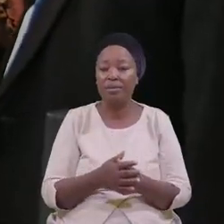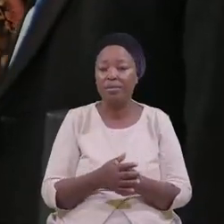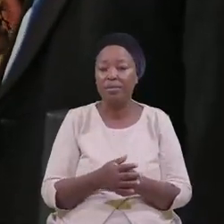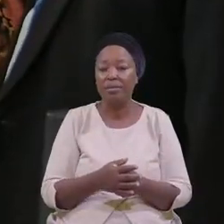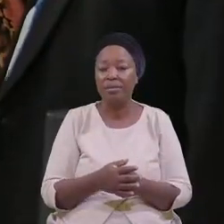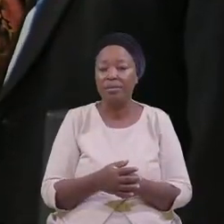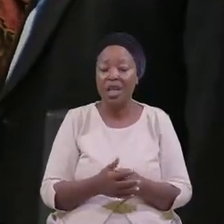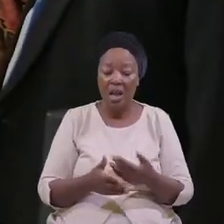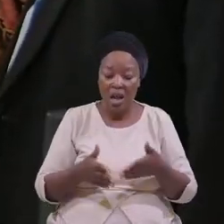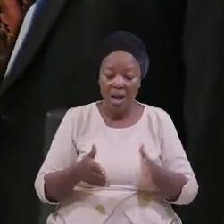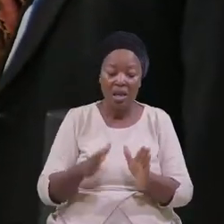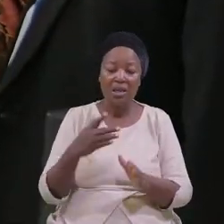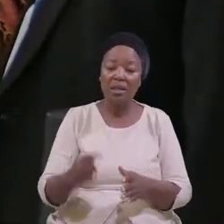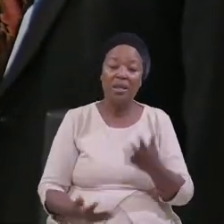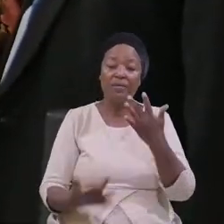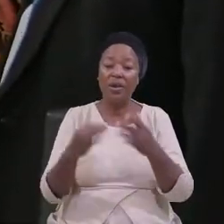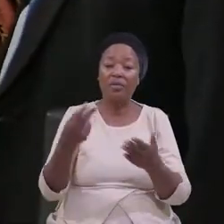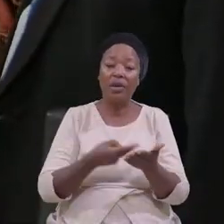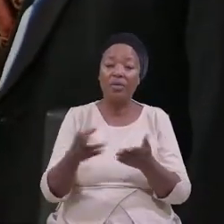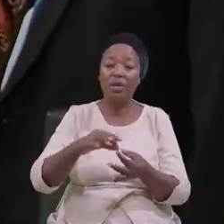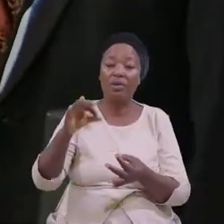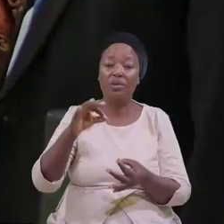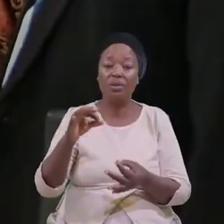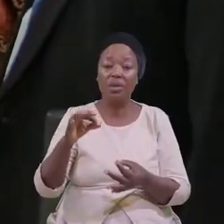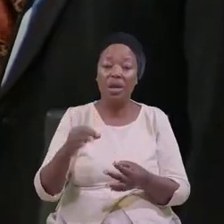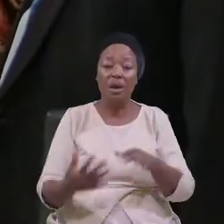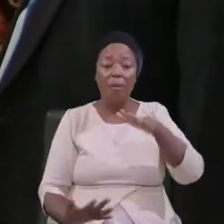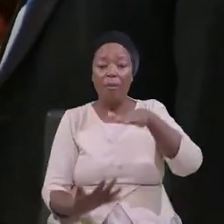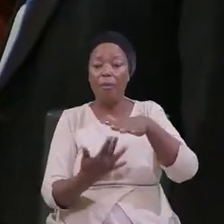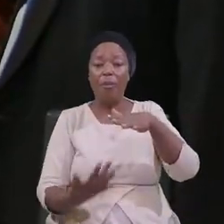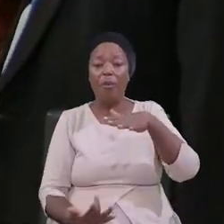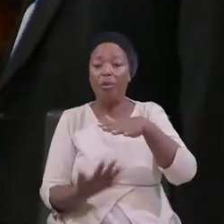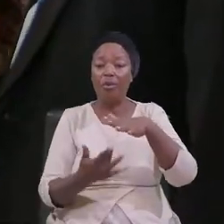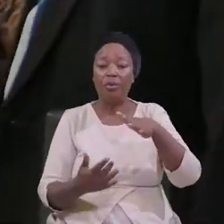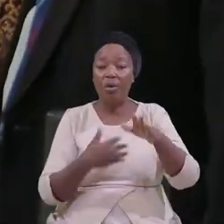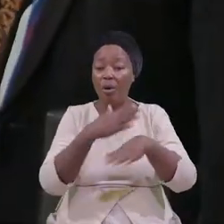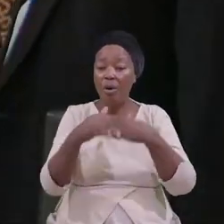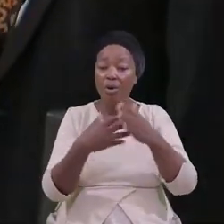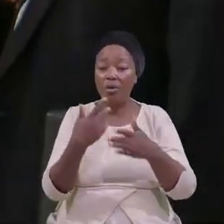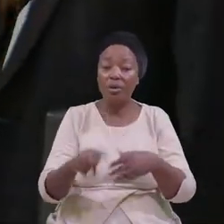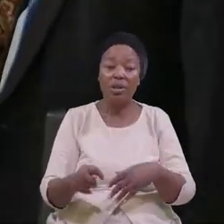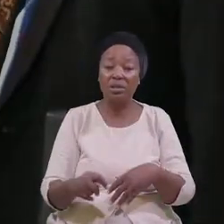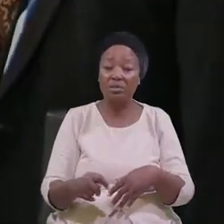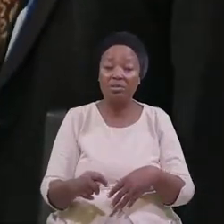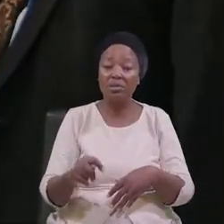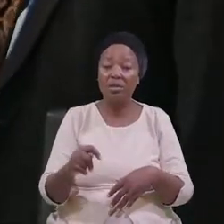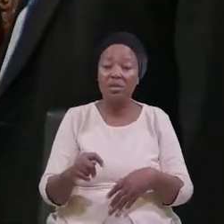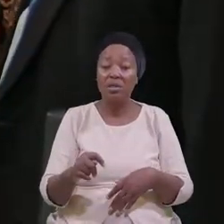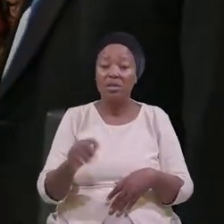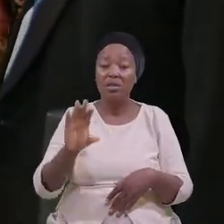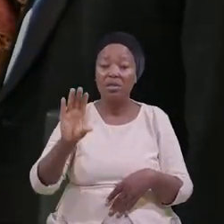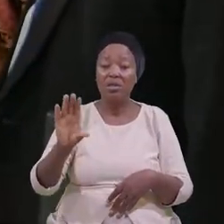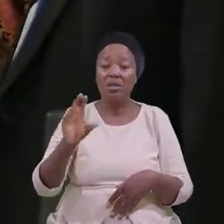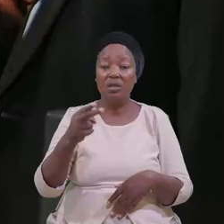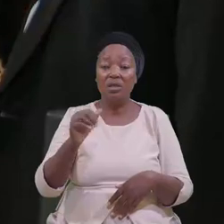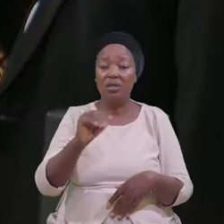Let the fire of the Holy Ghost burn all the chaff away